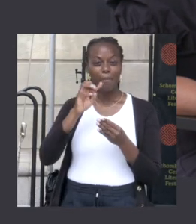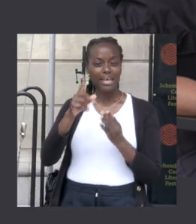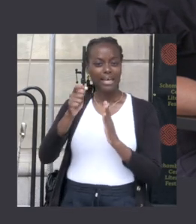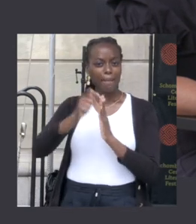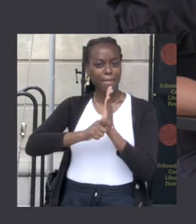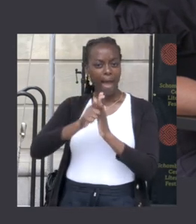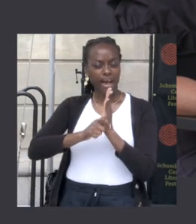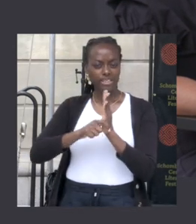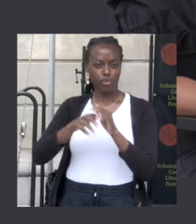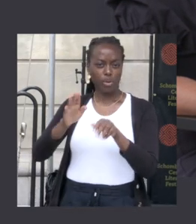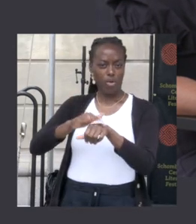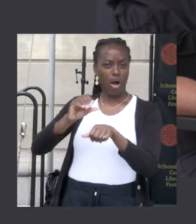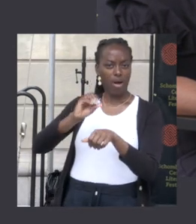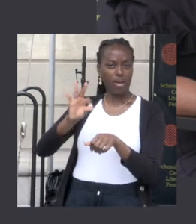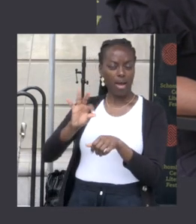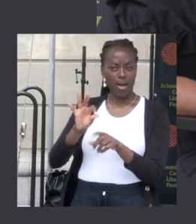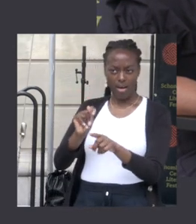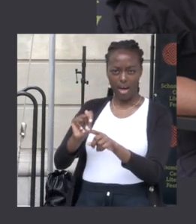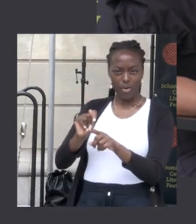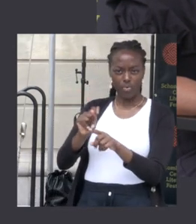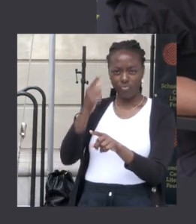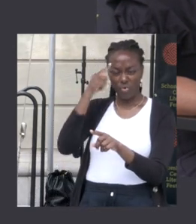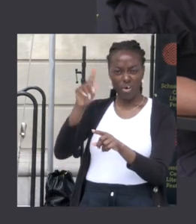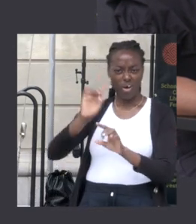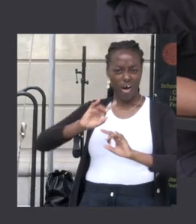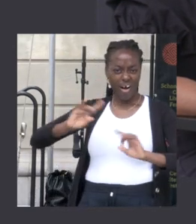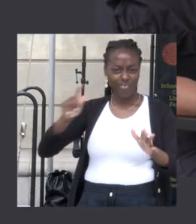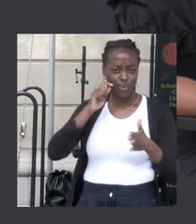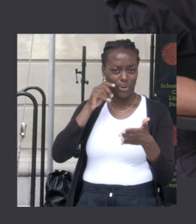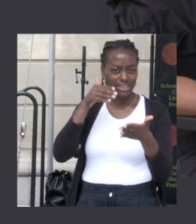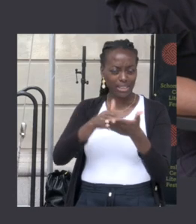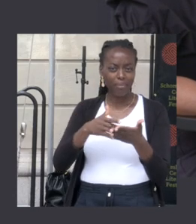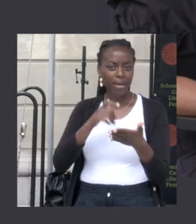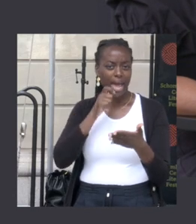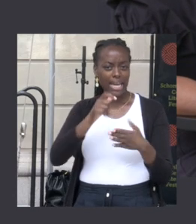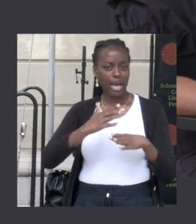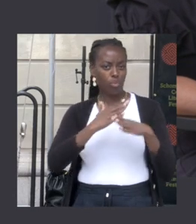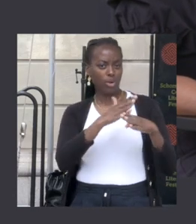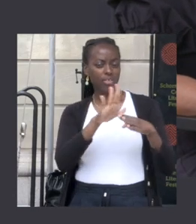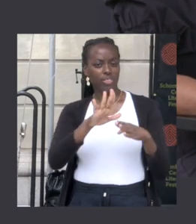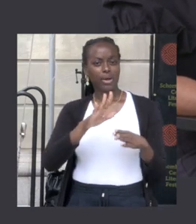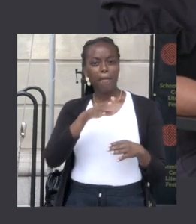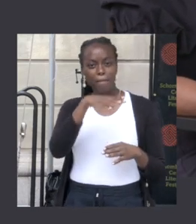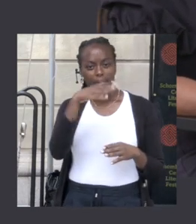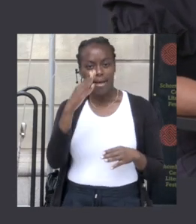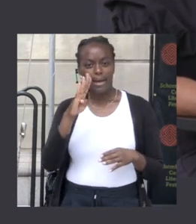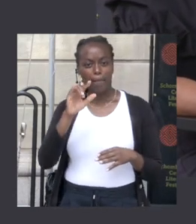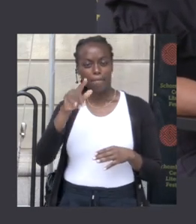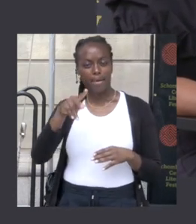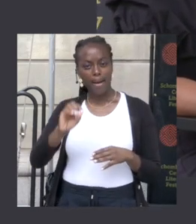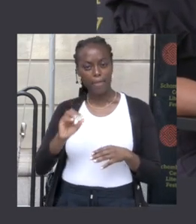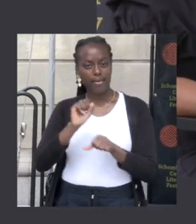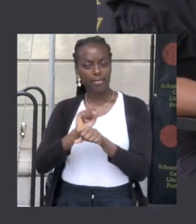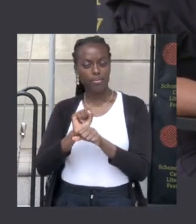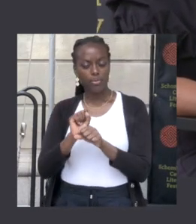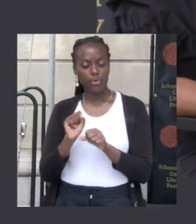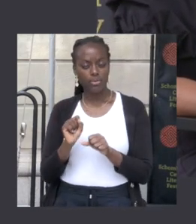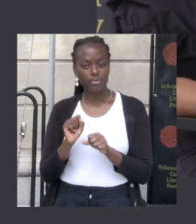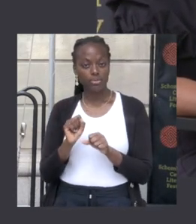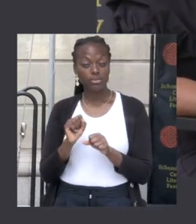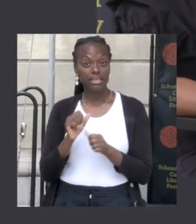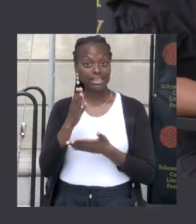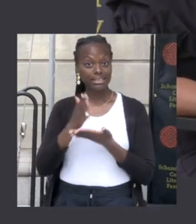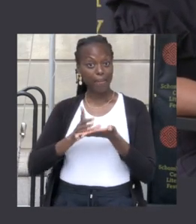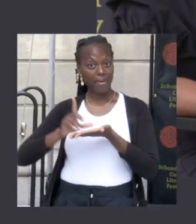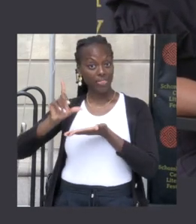just horrible racism and failure to protect their Black and BIPOC employees. But then some of the publishing